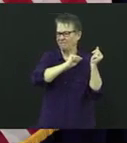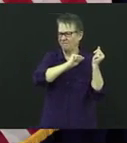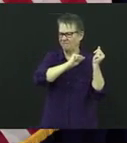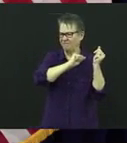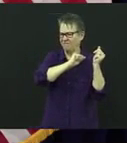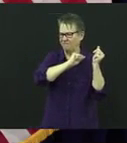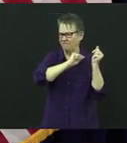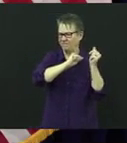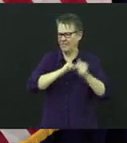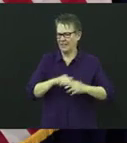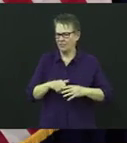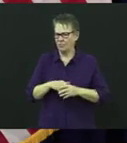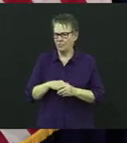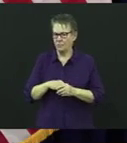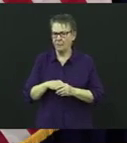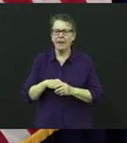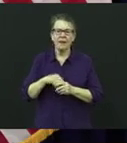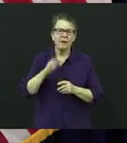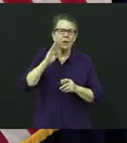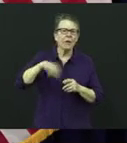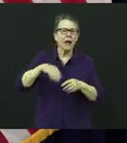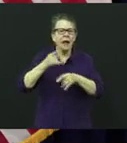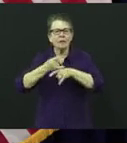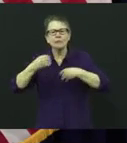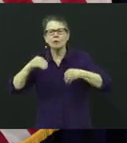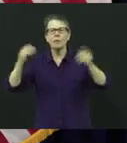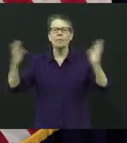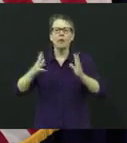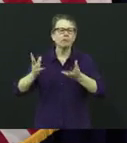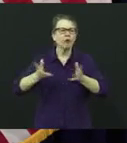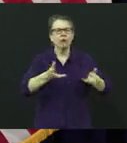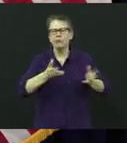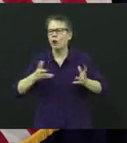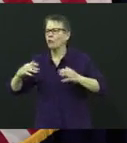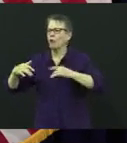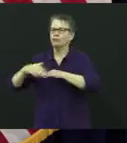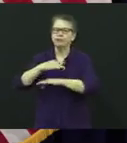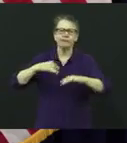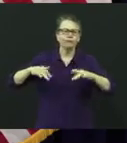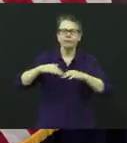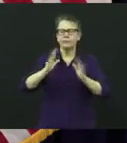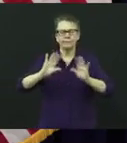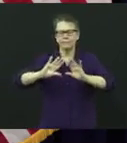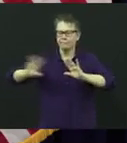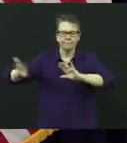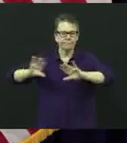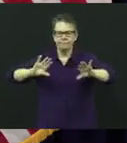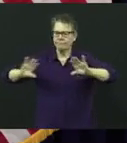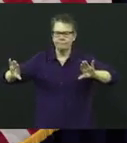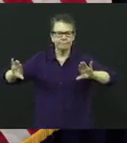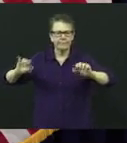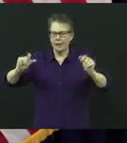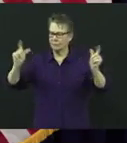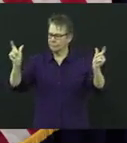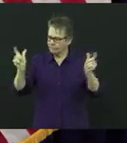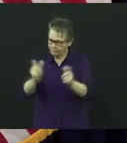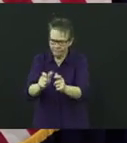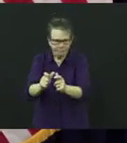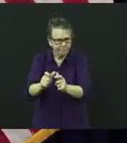and colleagues in law enforcement up and down the state will enforce that aggressively. Anything you want to add, in particular, Judy, on the